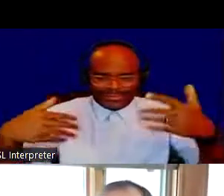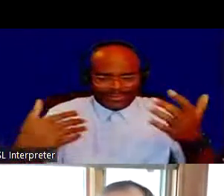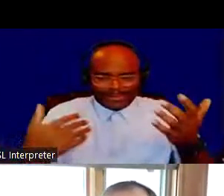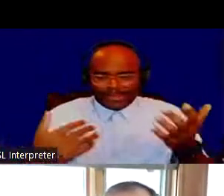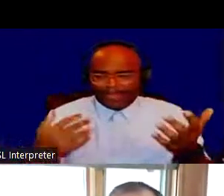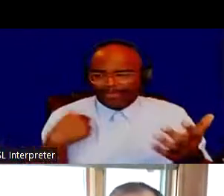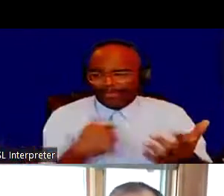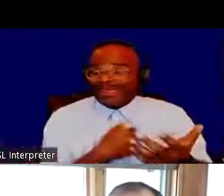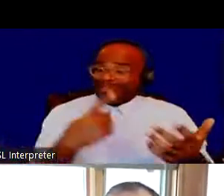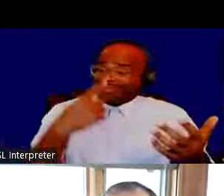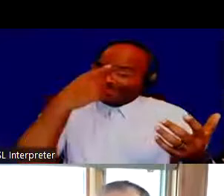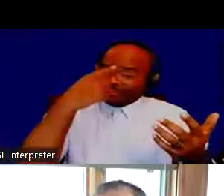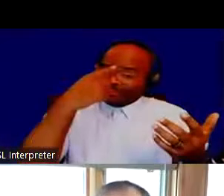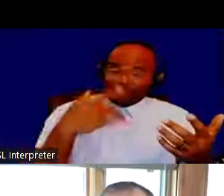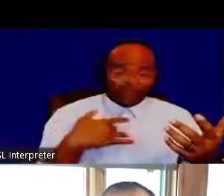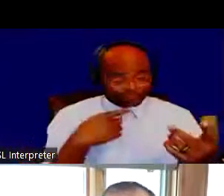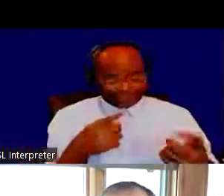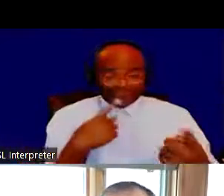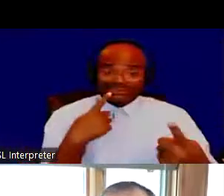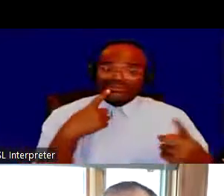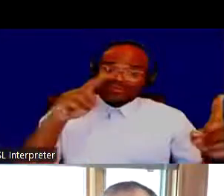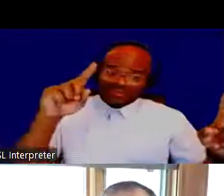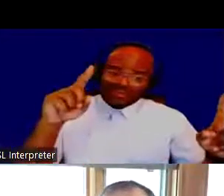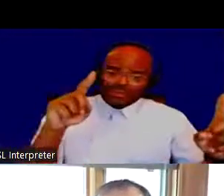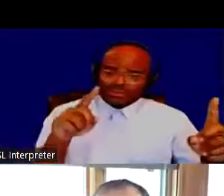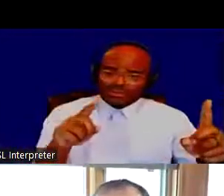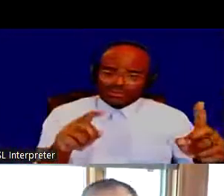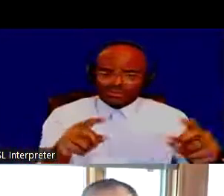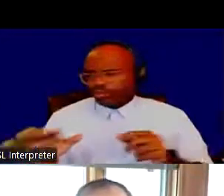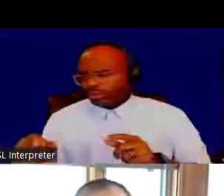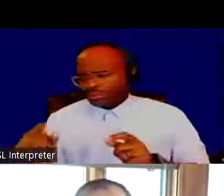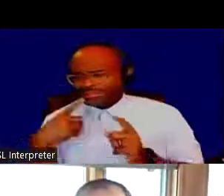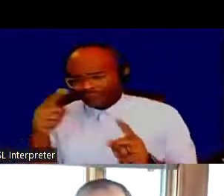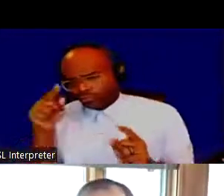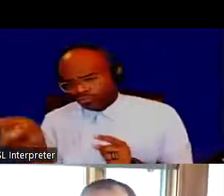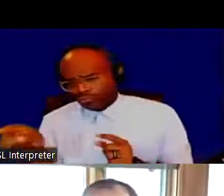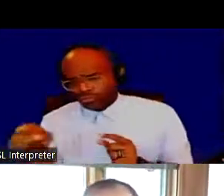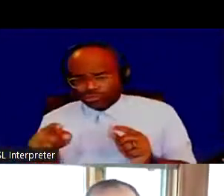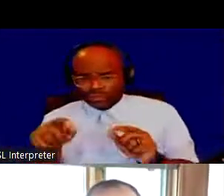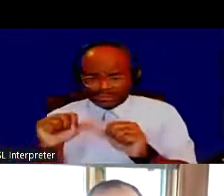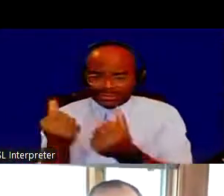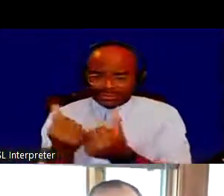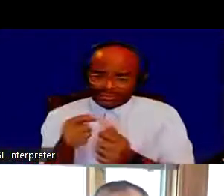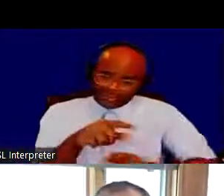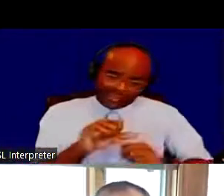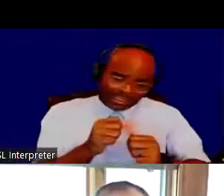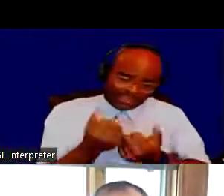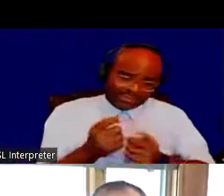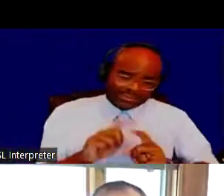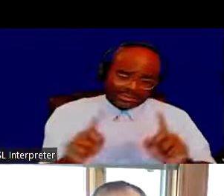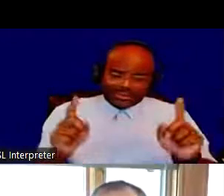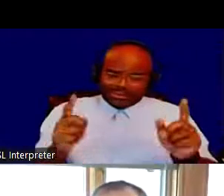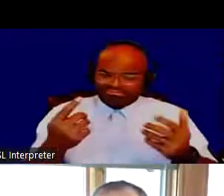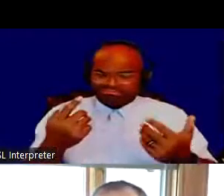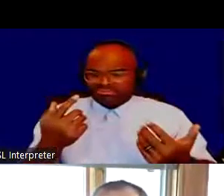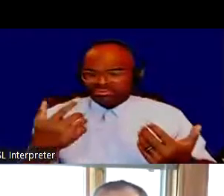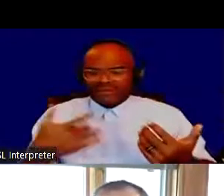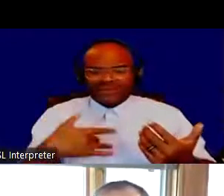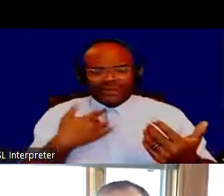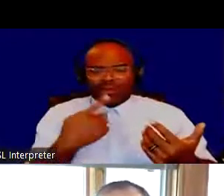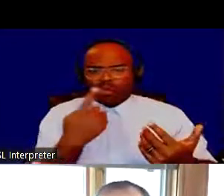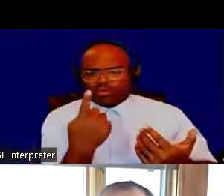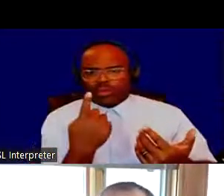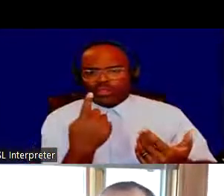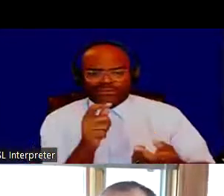What looks like success between two different land managers or two different agencies might be quite different. And so therefore one size fits all